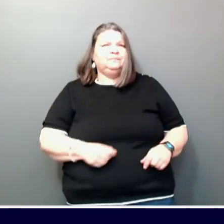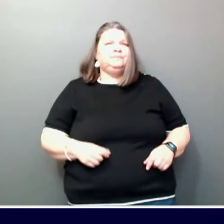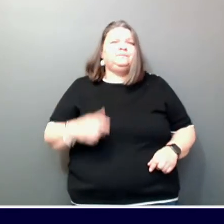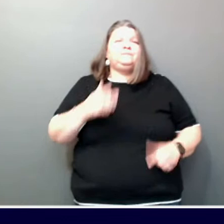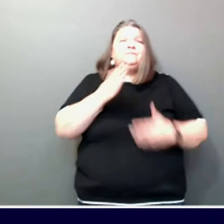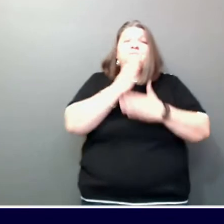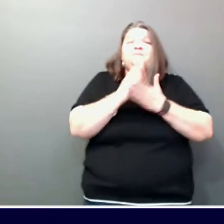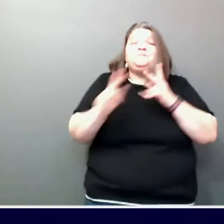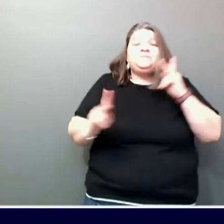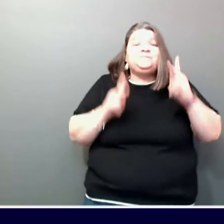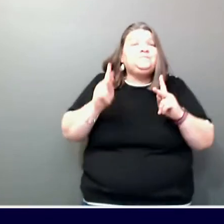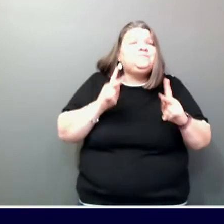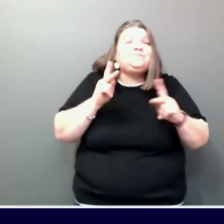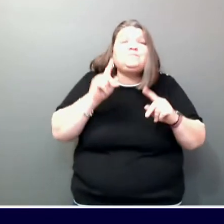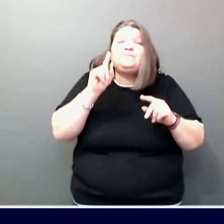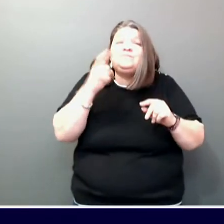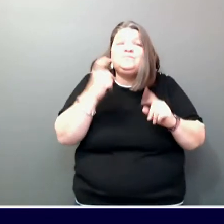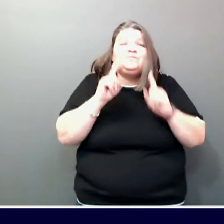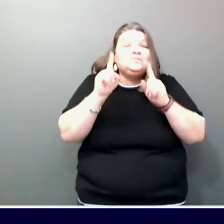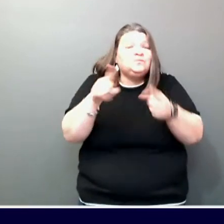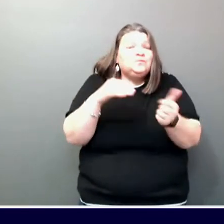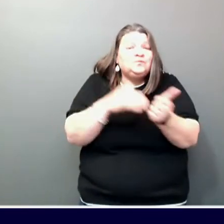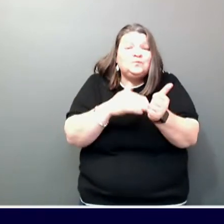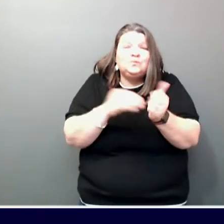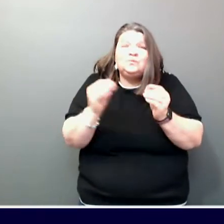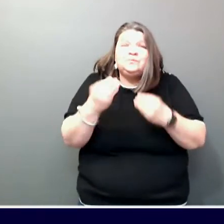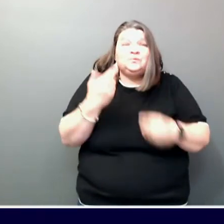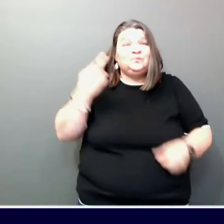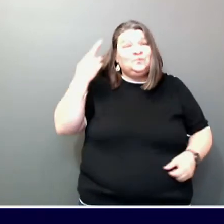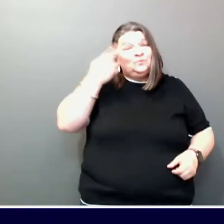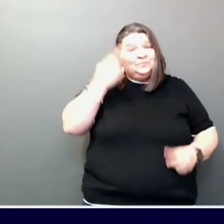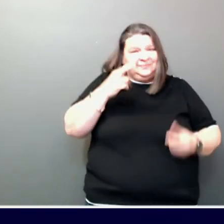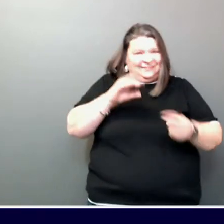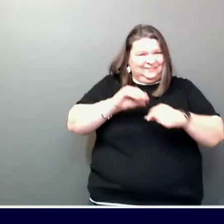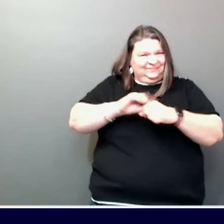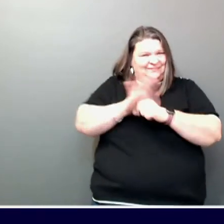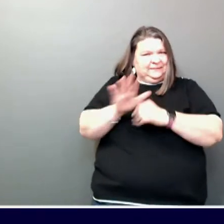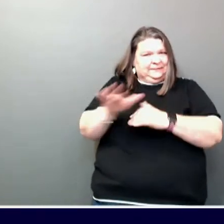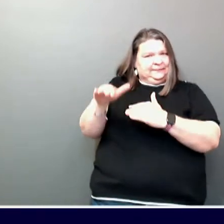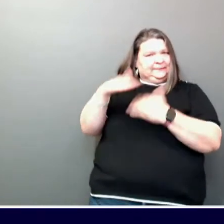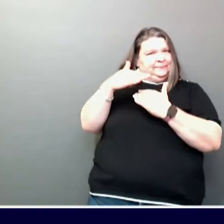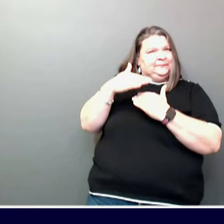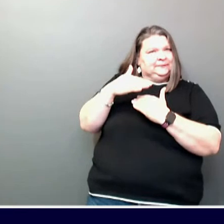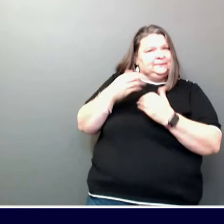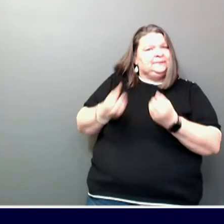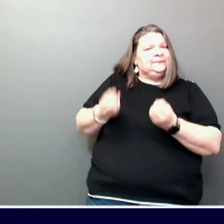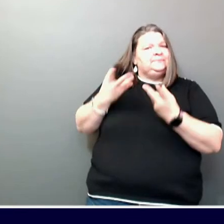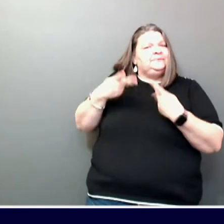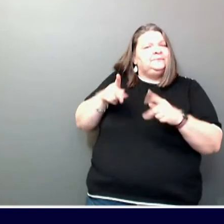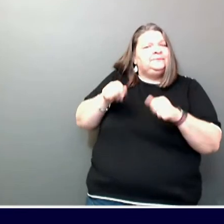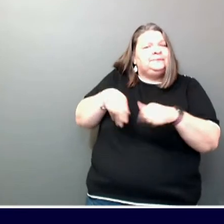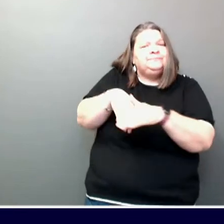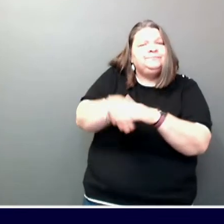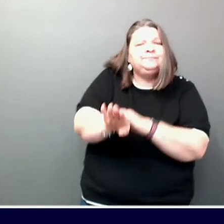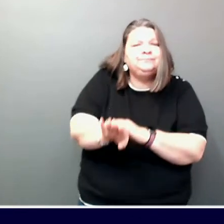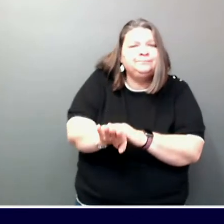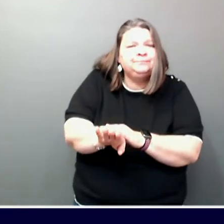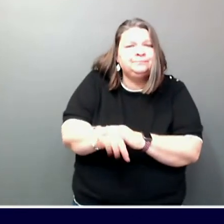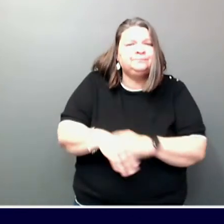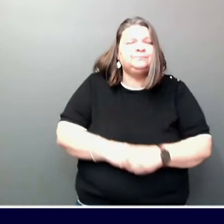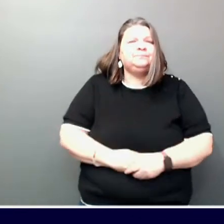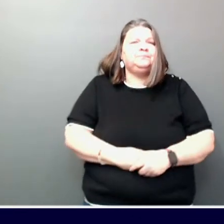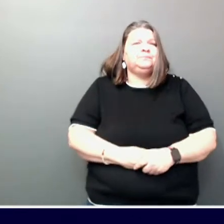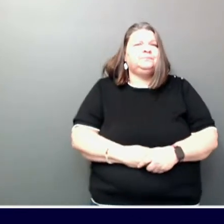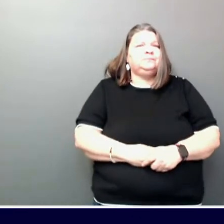office. That's certainly a feature as well. I was just zeroing in on this subpopulation who likely had COVID but weren't able to obtain